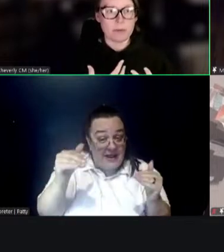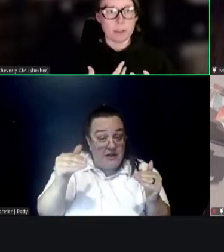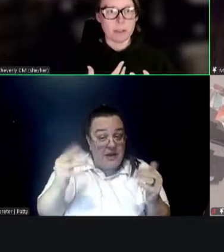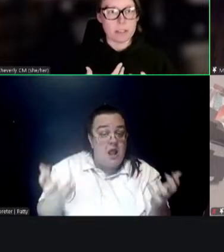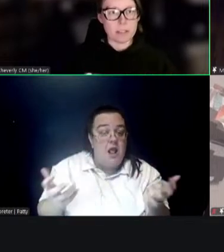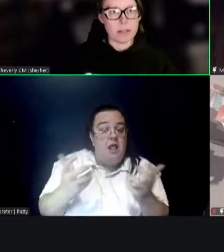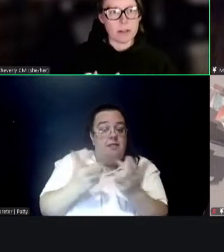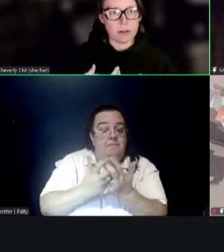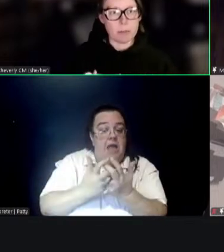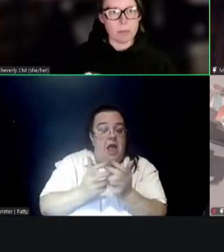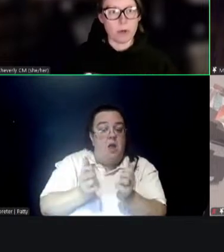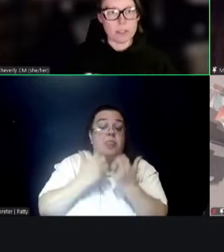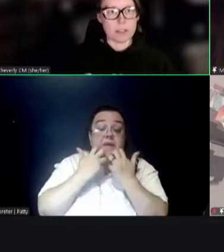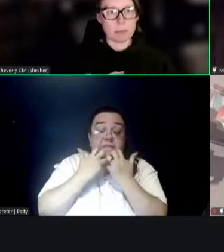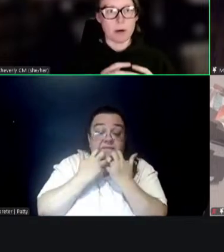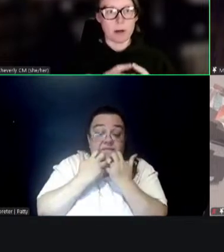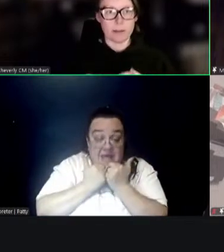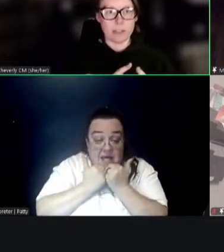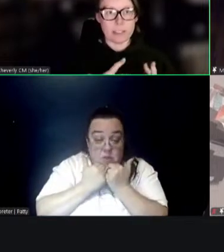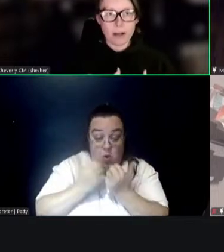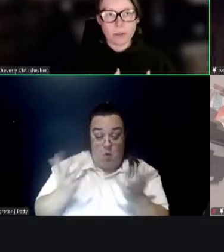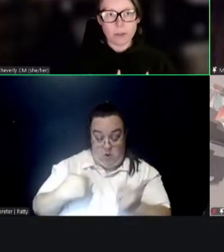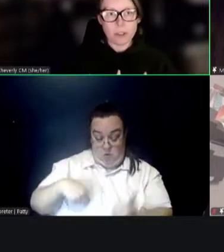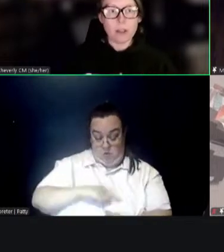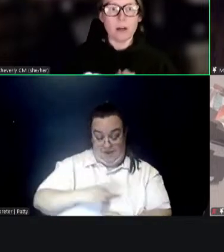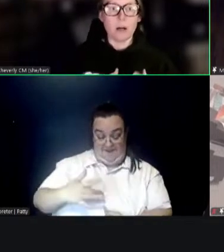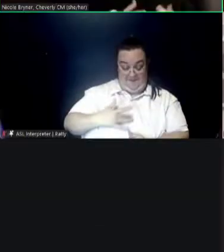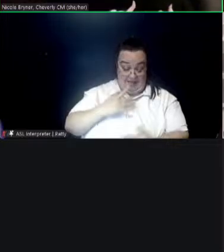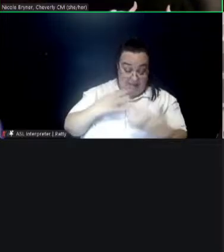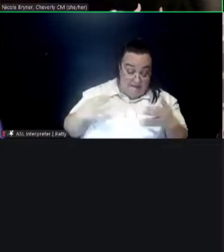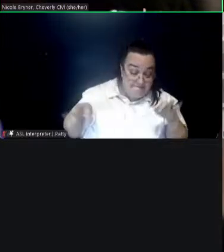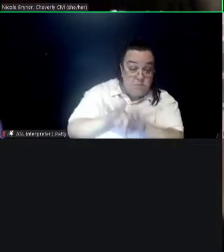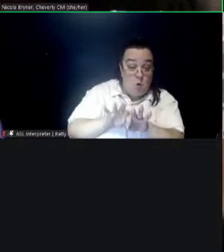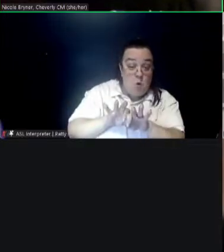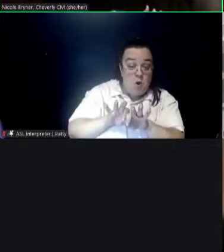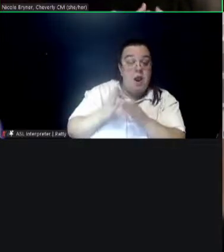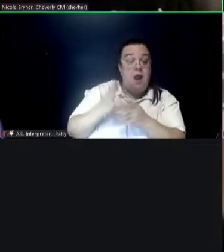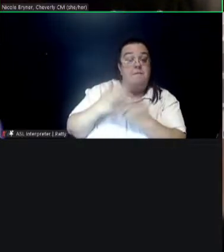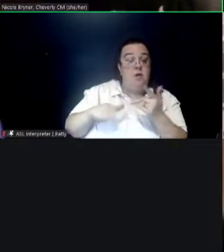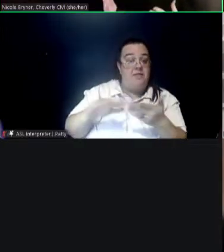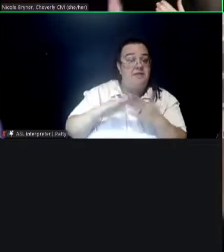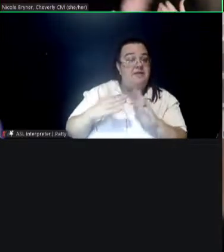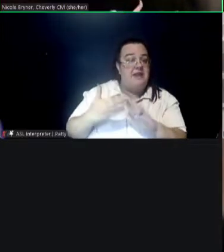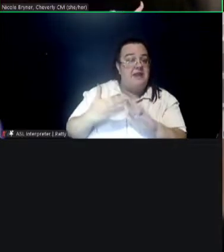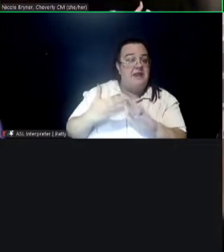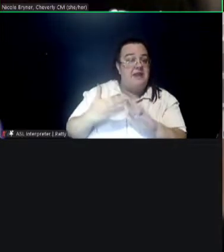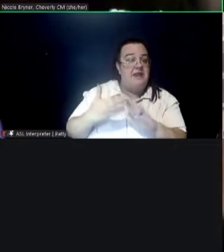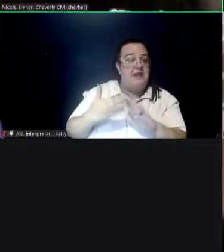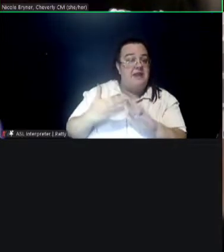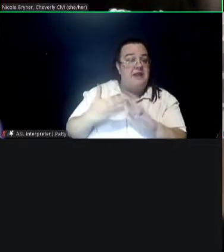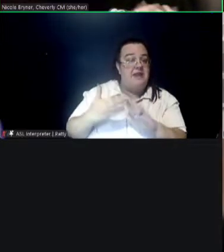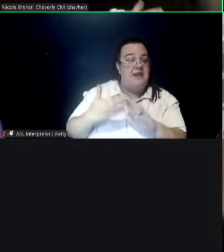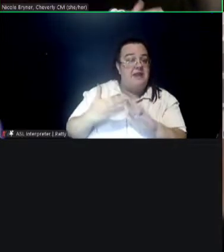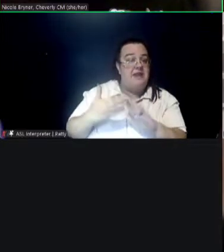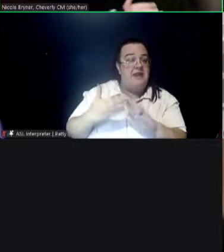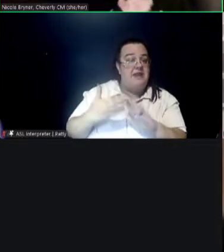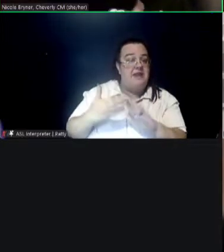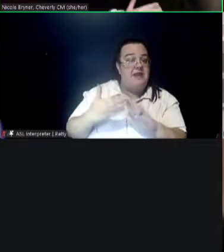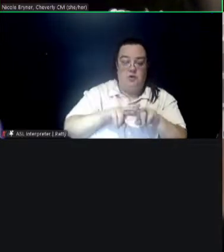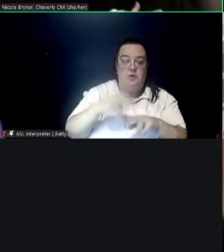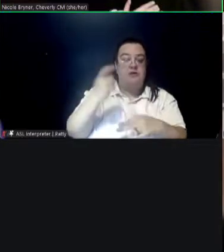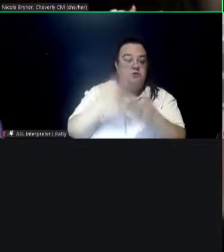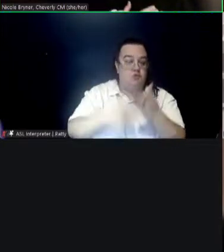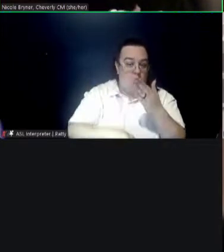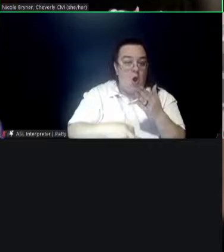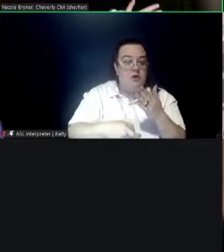that we've all decided are important and part of the town are what costs more. Because we did do that study that showed that we